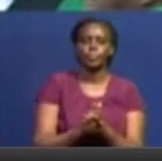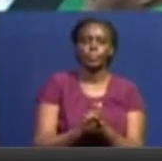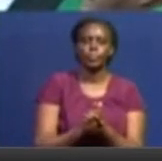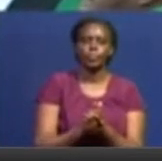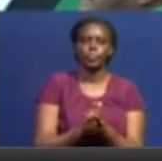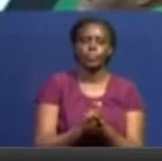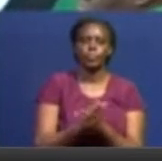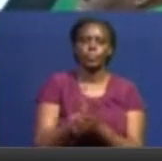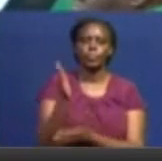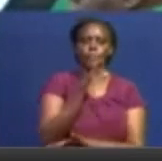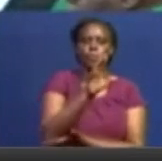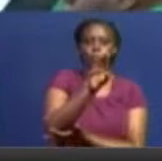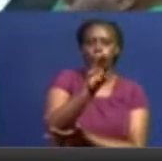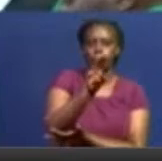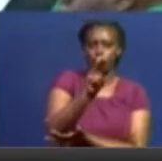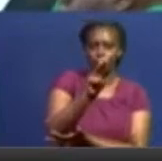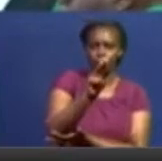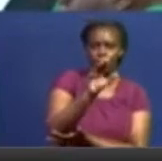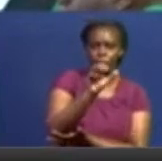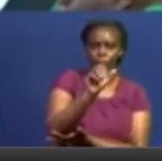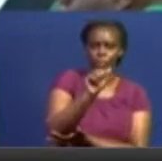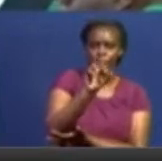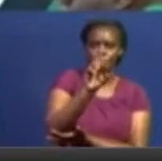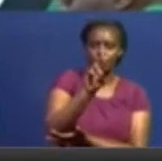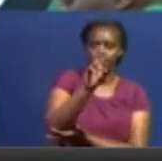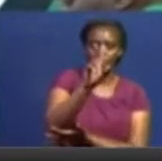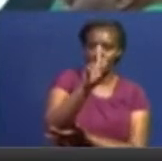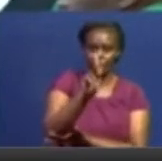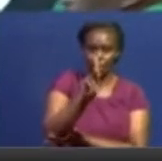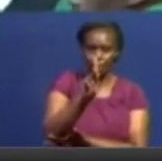Uriri Mark Ogola Nyamita.